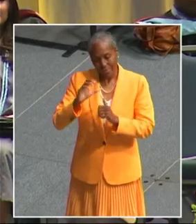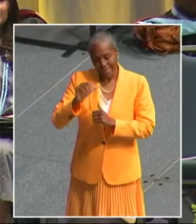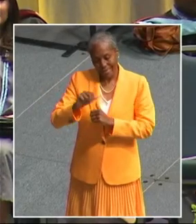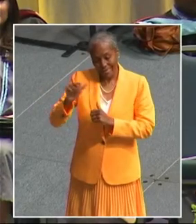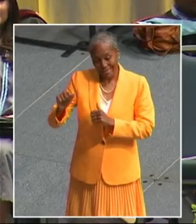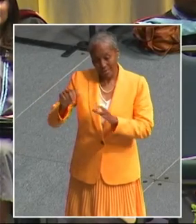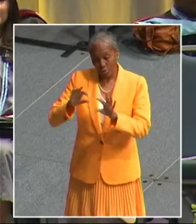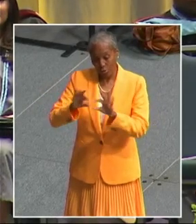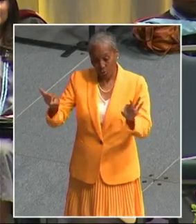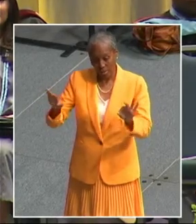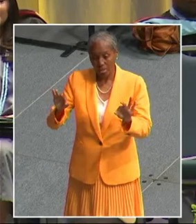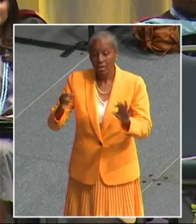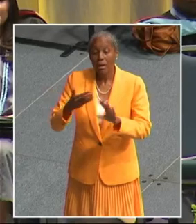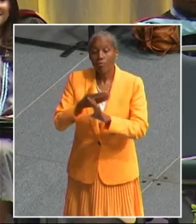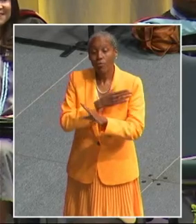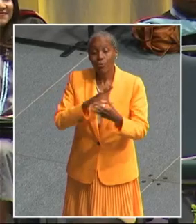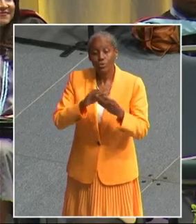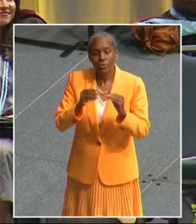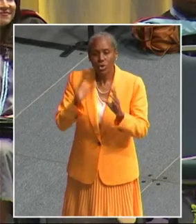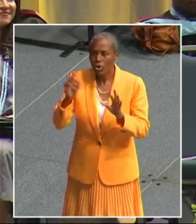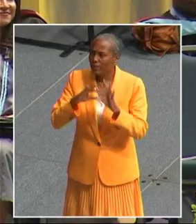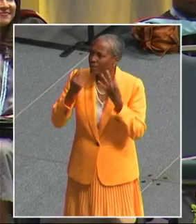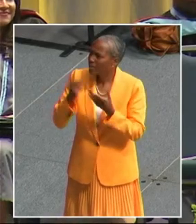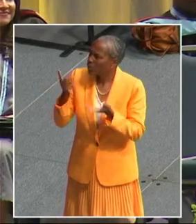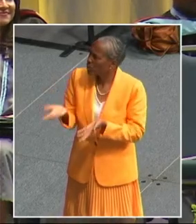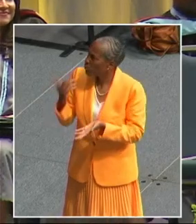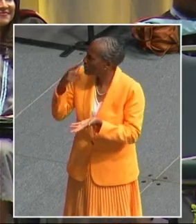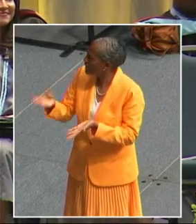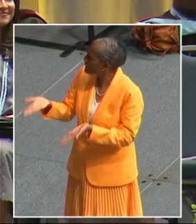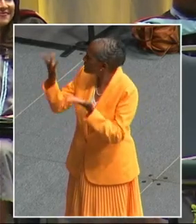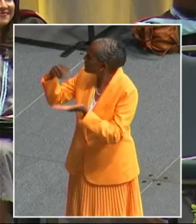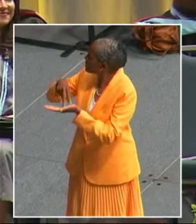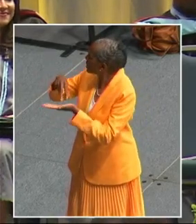I tell you her story, I want to recognize her family. Would you please stand?